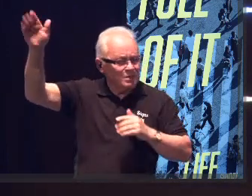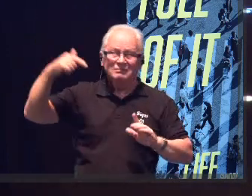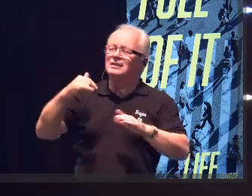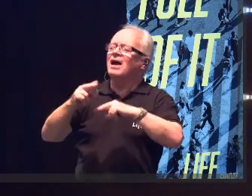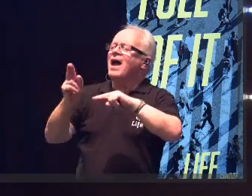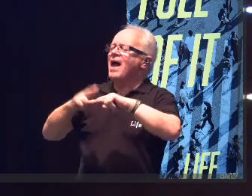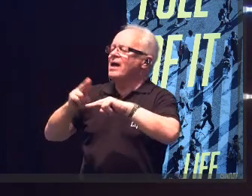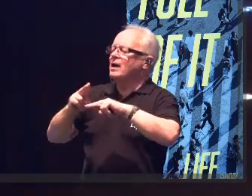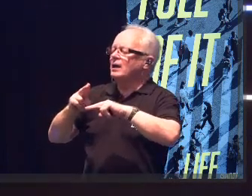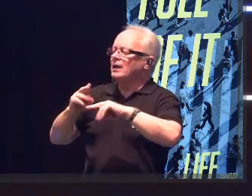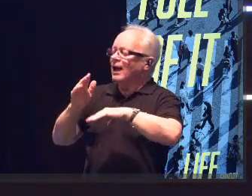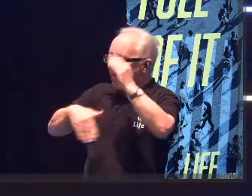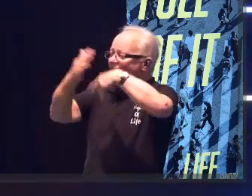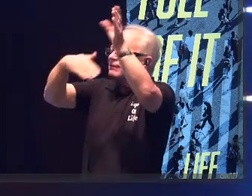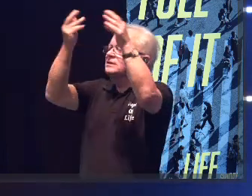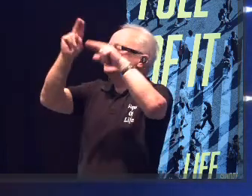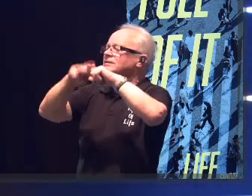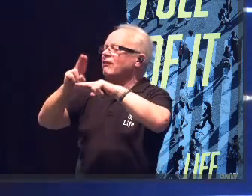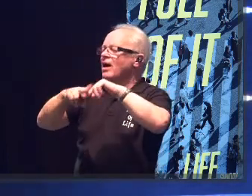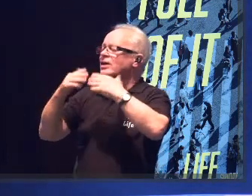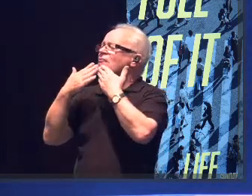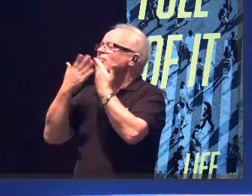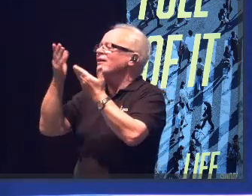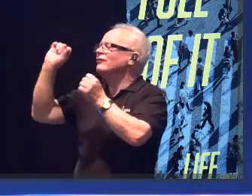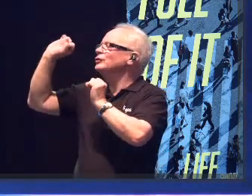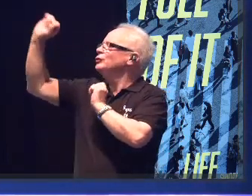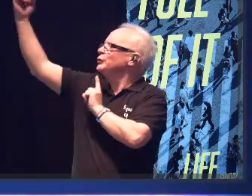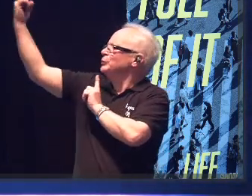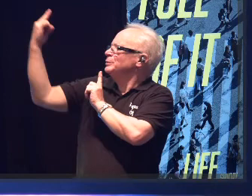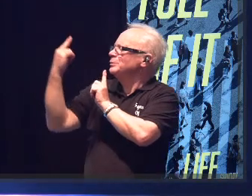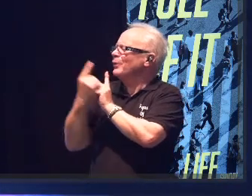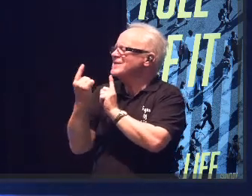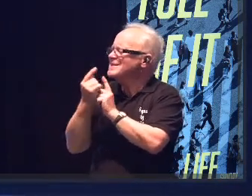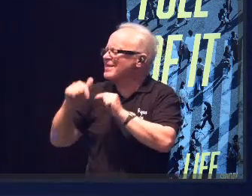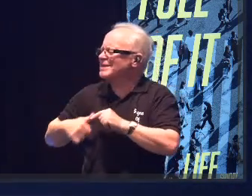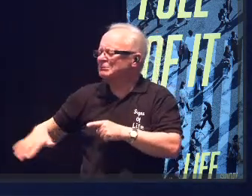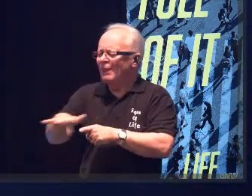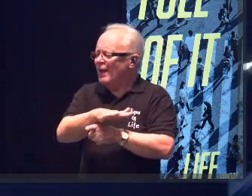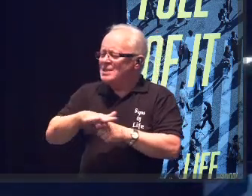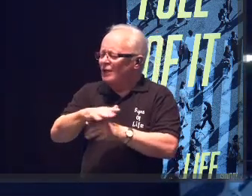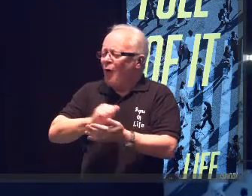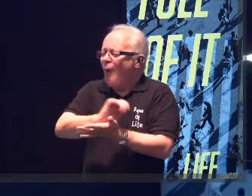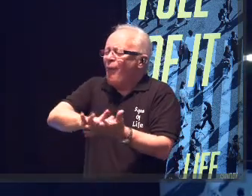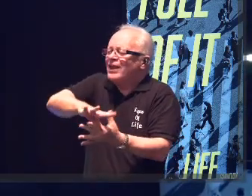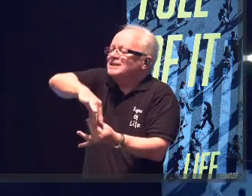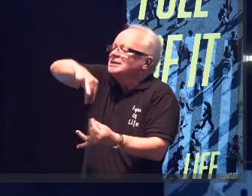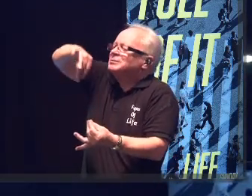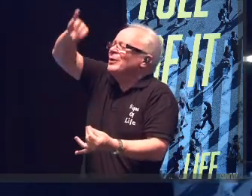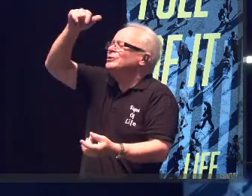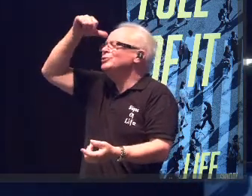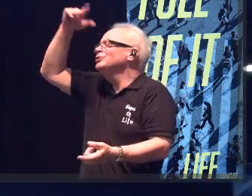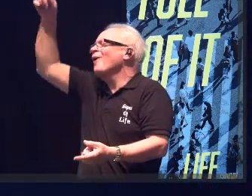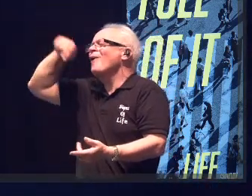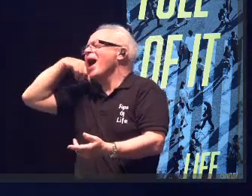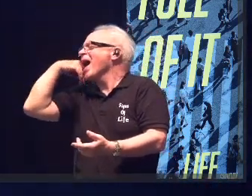Heavenly Father, I thank you for your presence in this place. And Holy Spirit, you know each need in